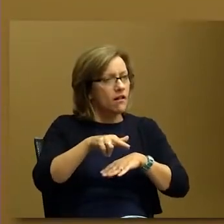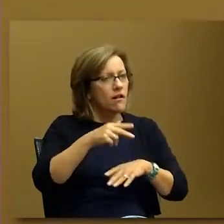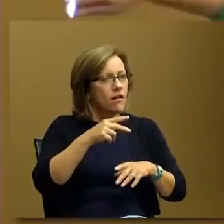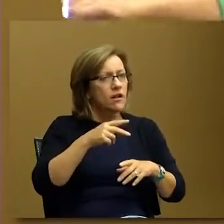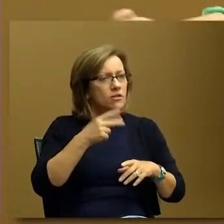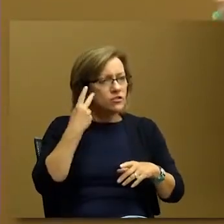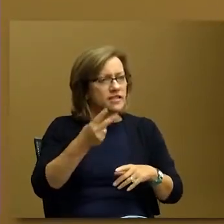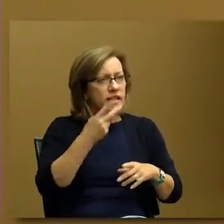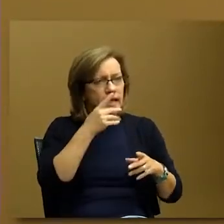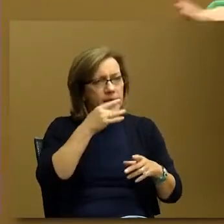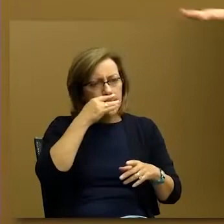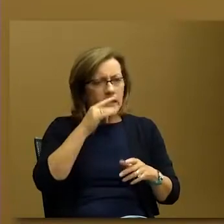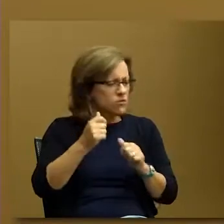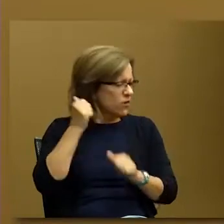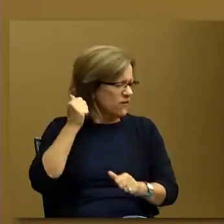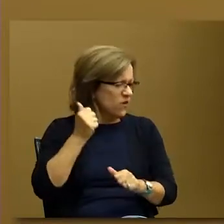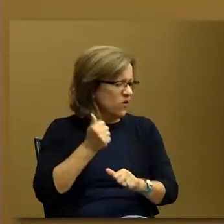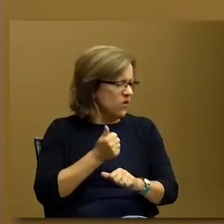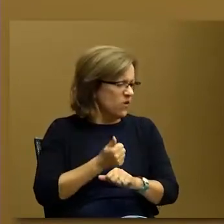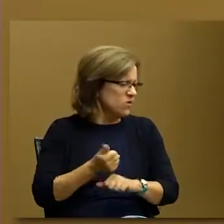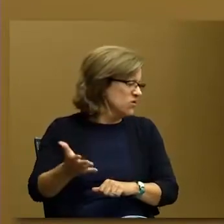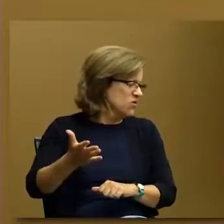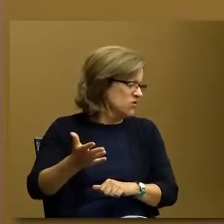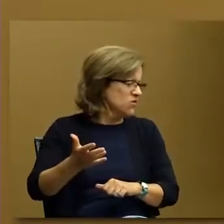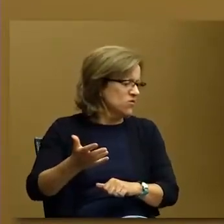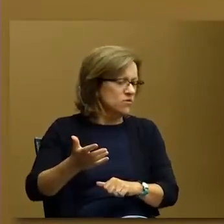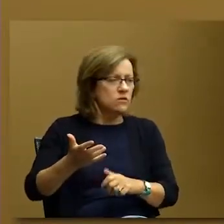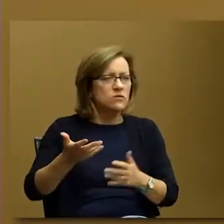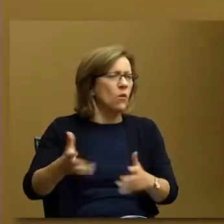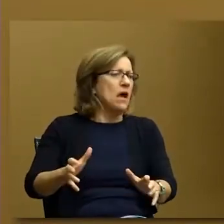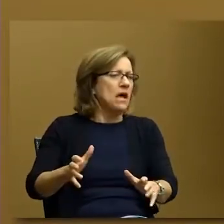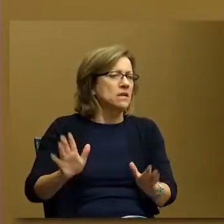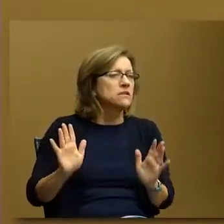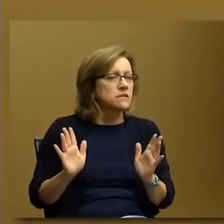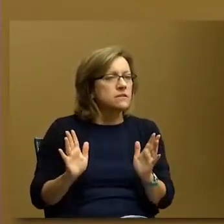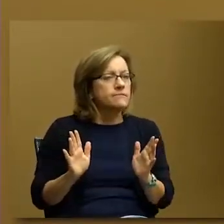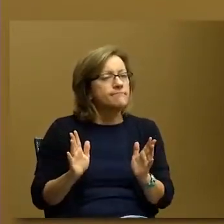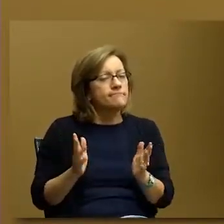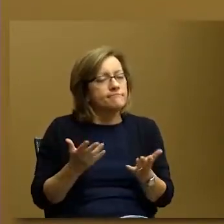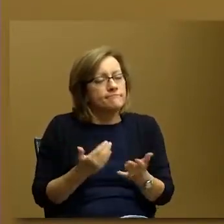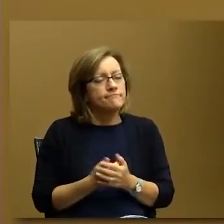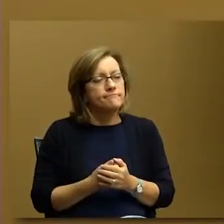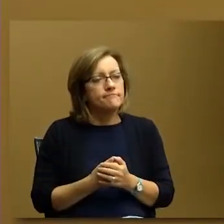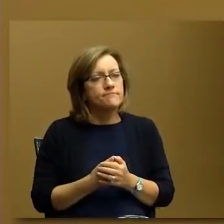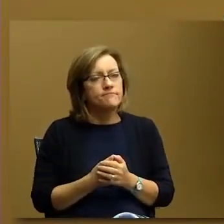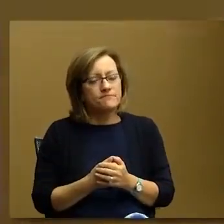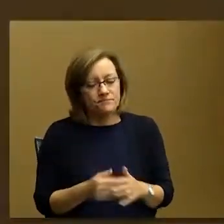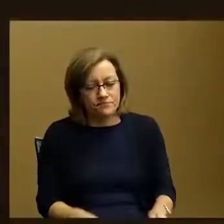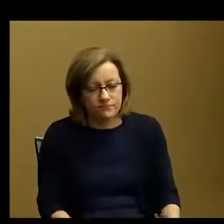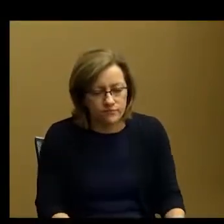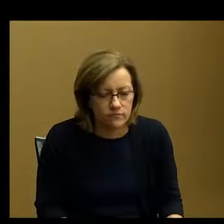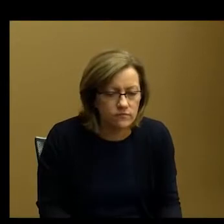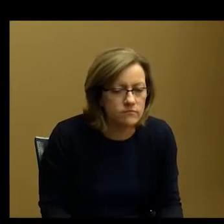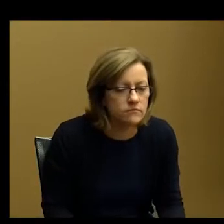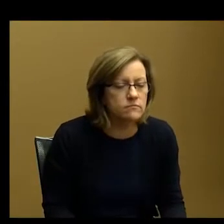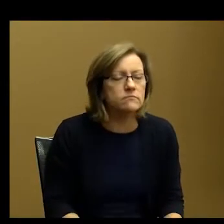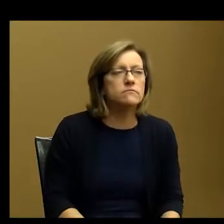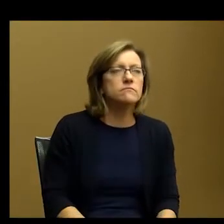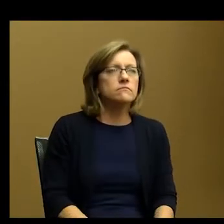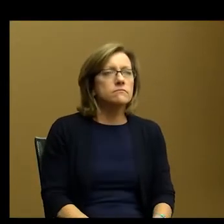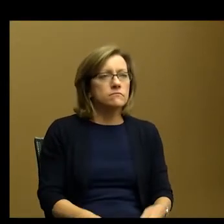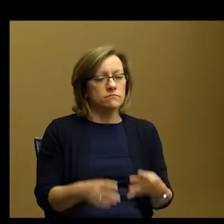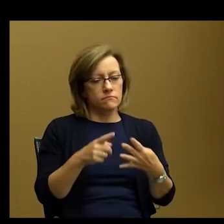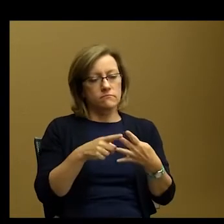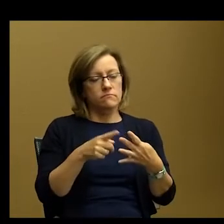see kids that are refusing, rejecting, that kind of thing. So that's where you may see these. Okay. Then getting what